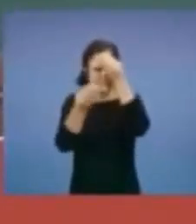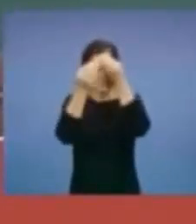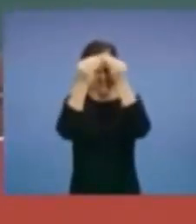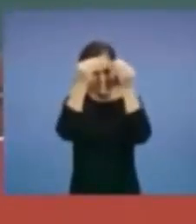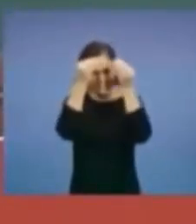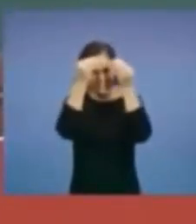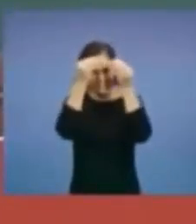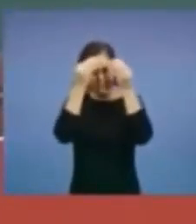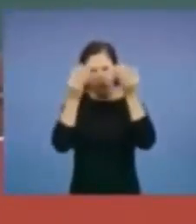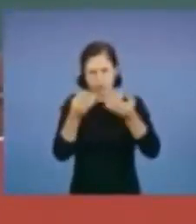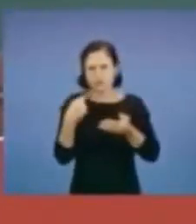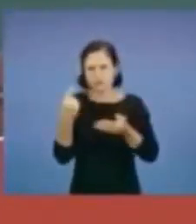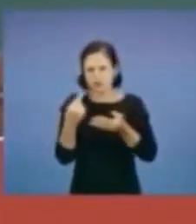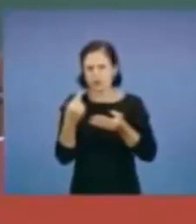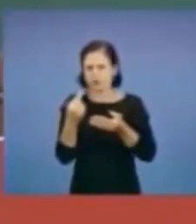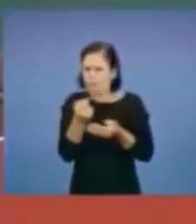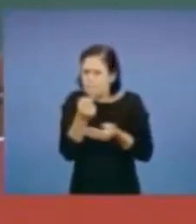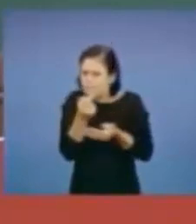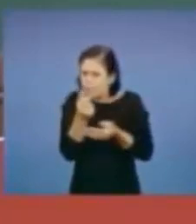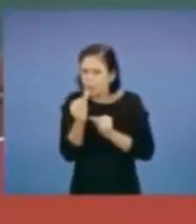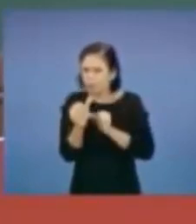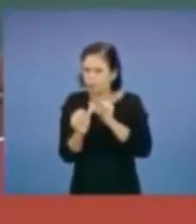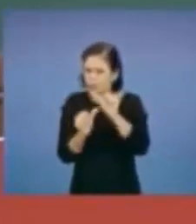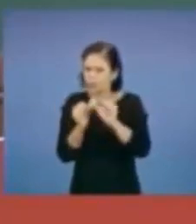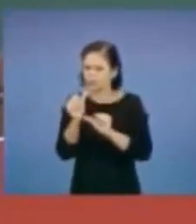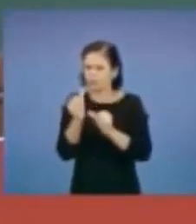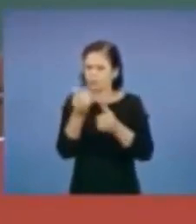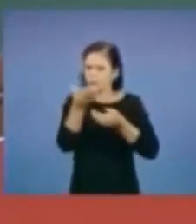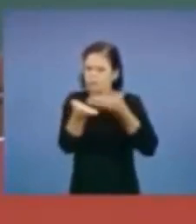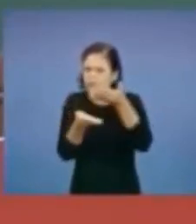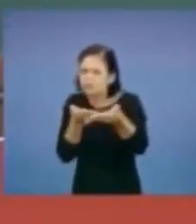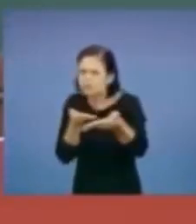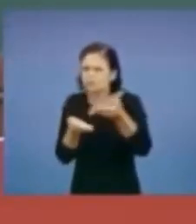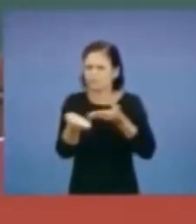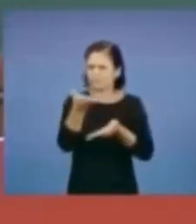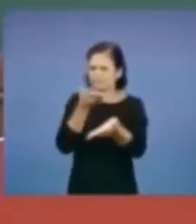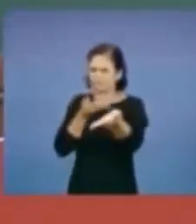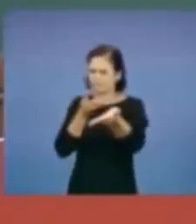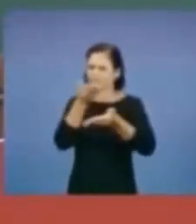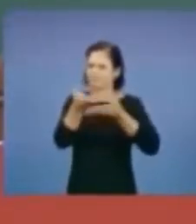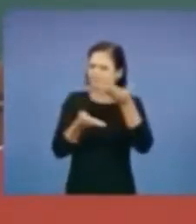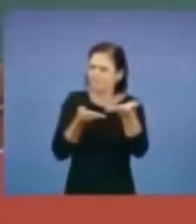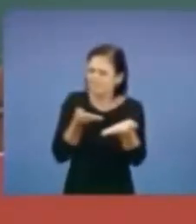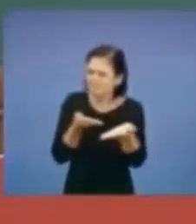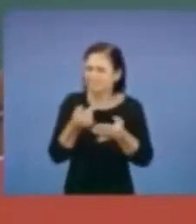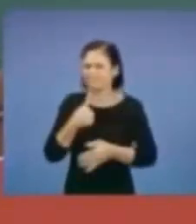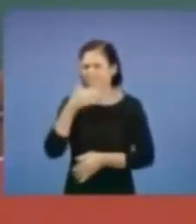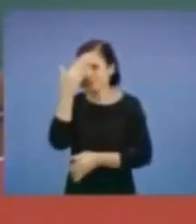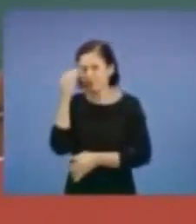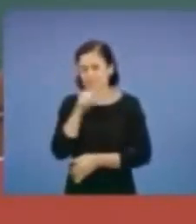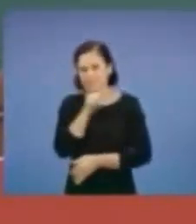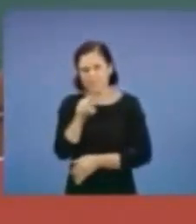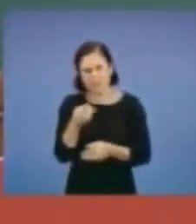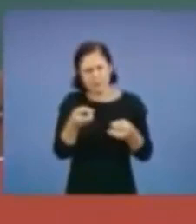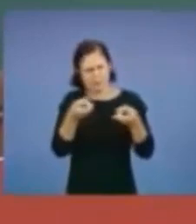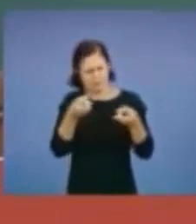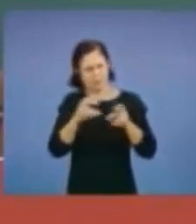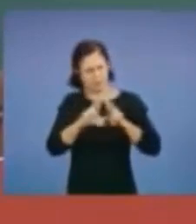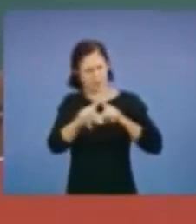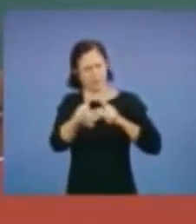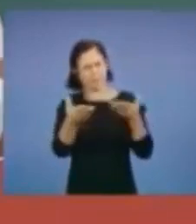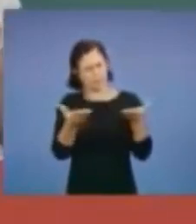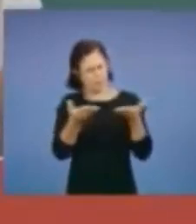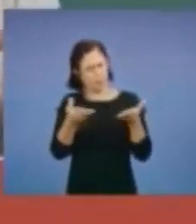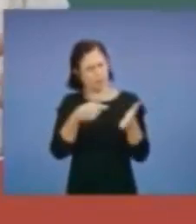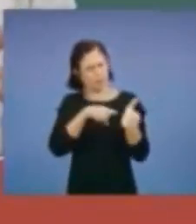because we have changed a little bit the way we interact. I know that your brother may have